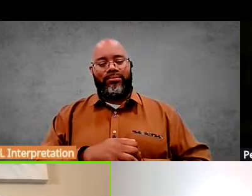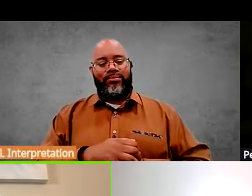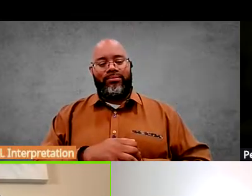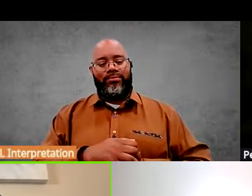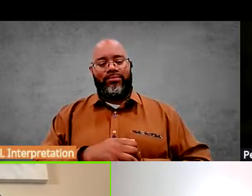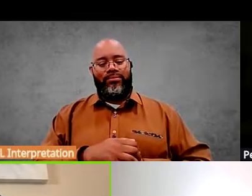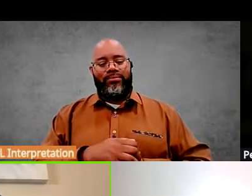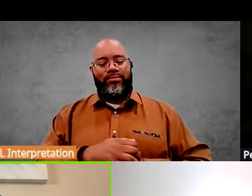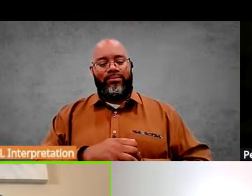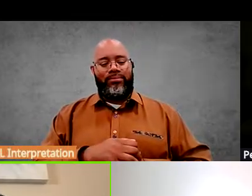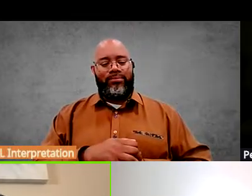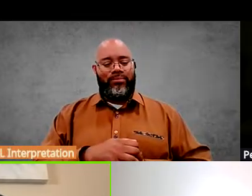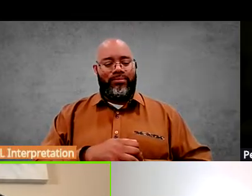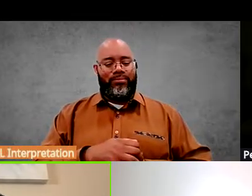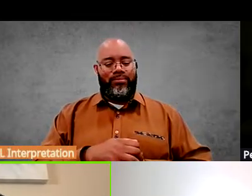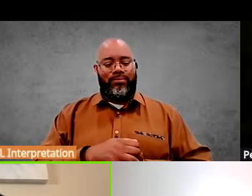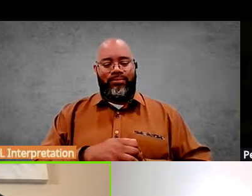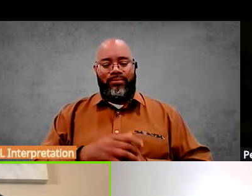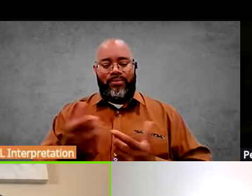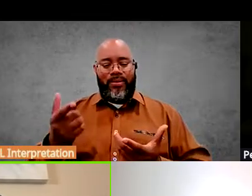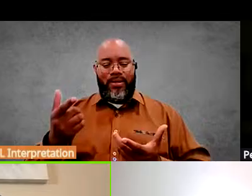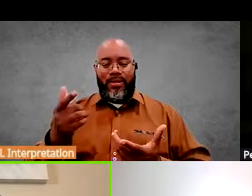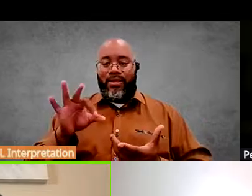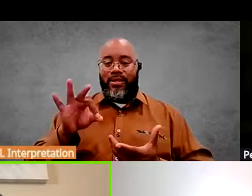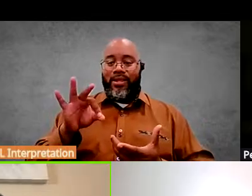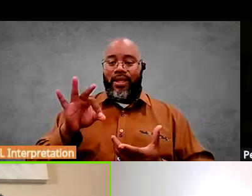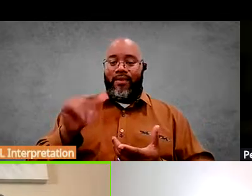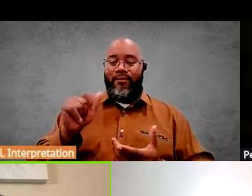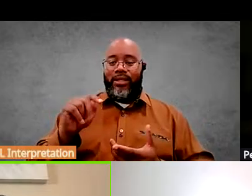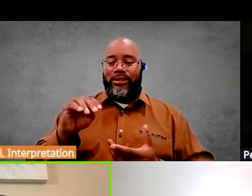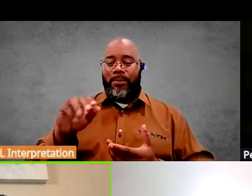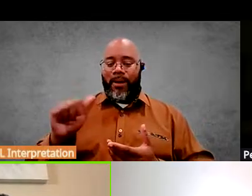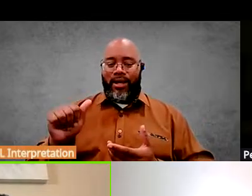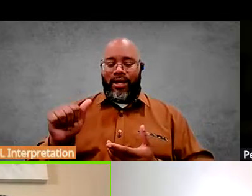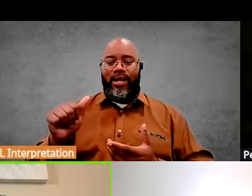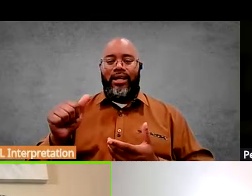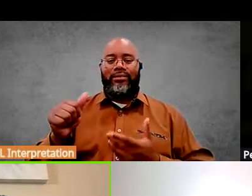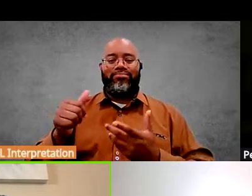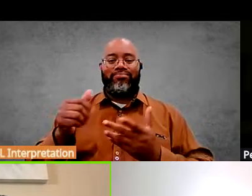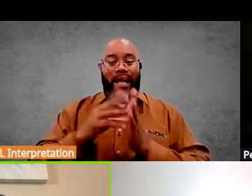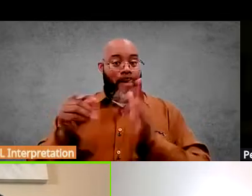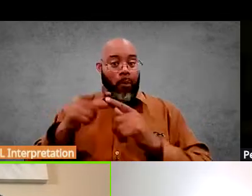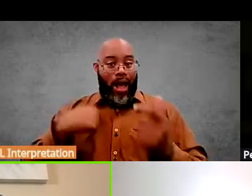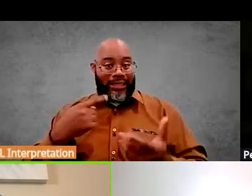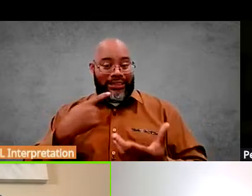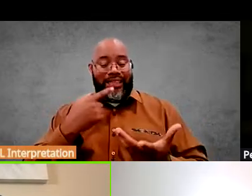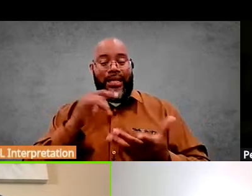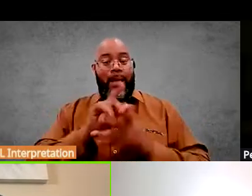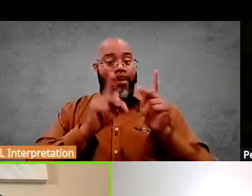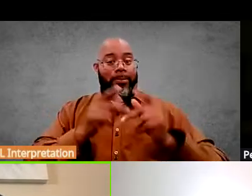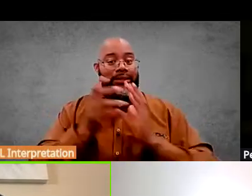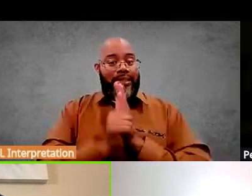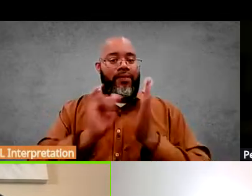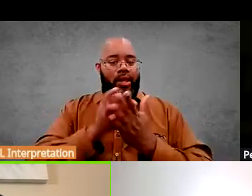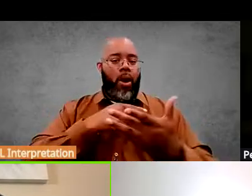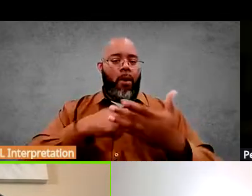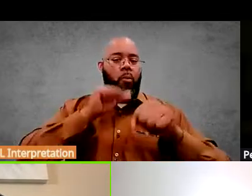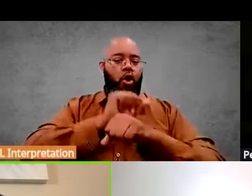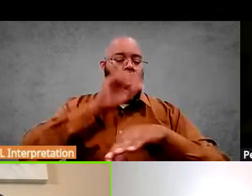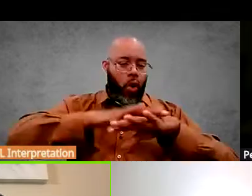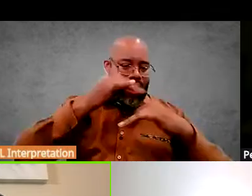Fatmata just echoed what I just said, echoed what I was about to say. People skill. That's what I'm working on right